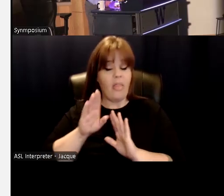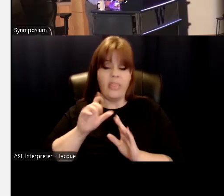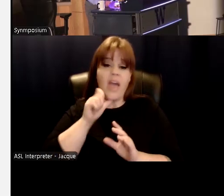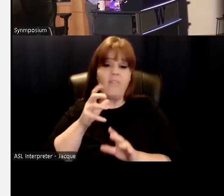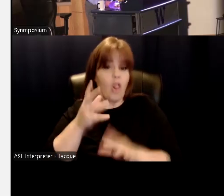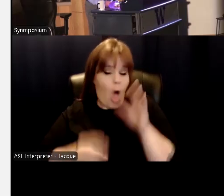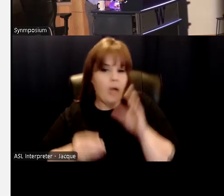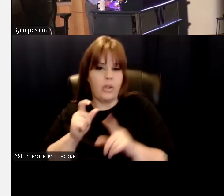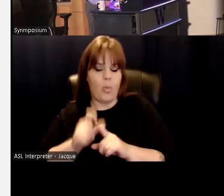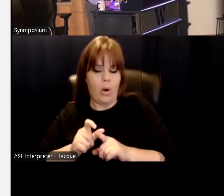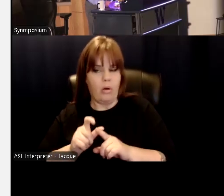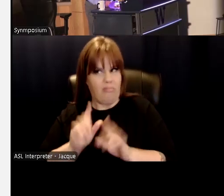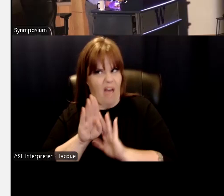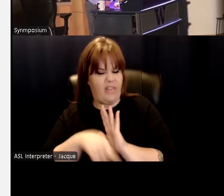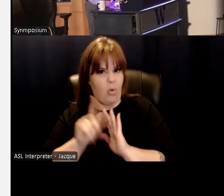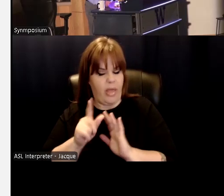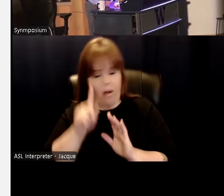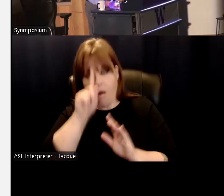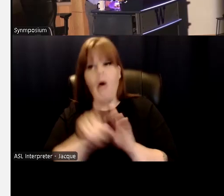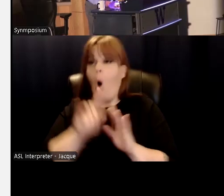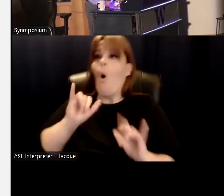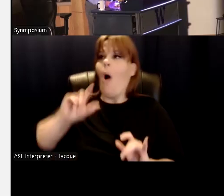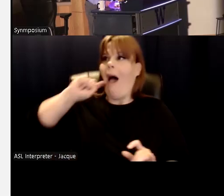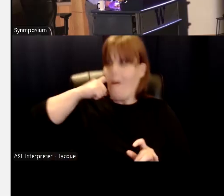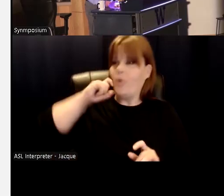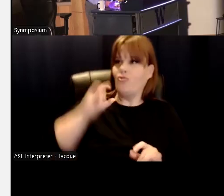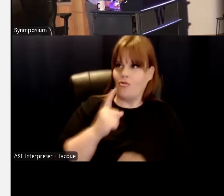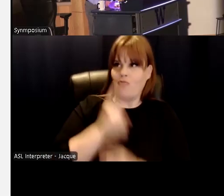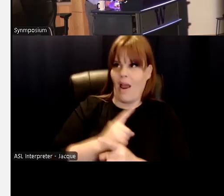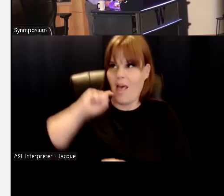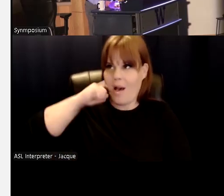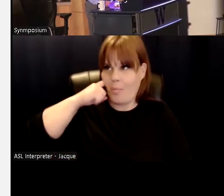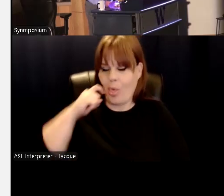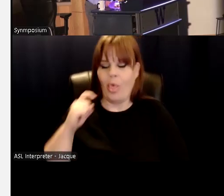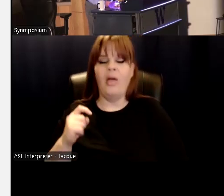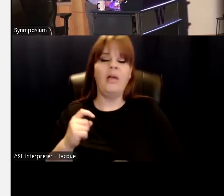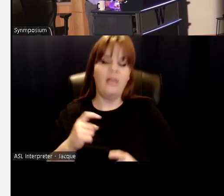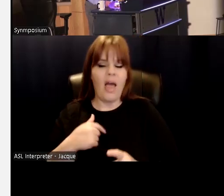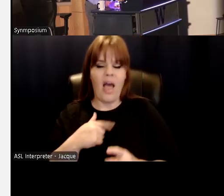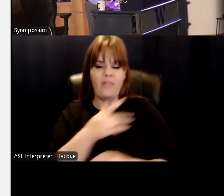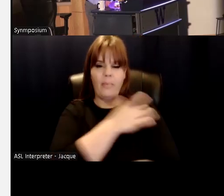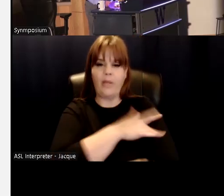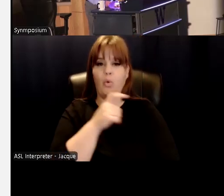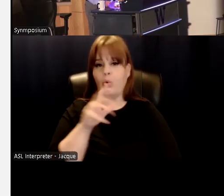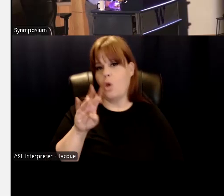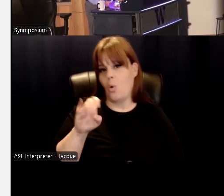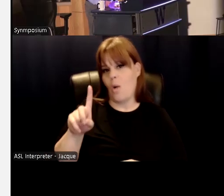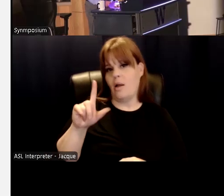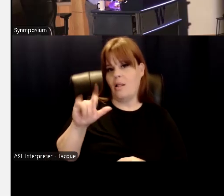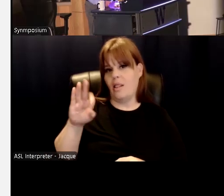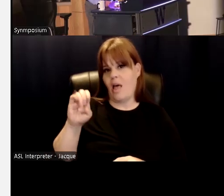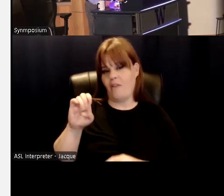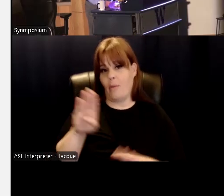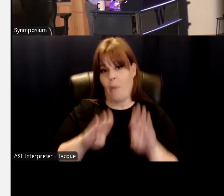but they just can't remember it at the time. I had a patient who was a wildlife biologist and was taking her